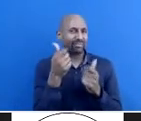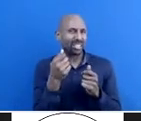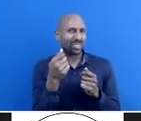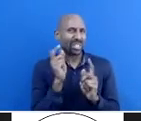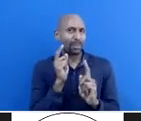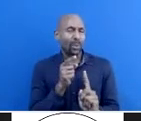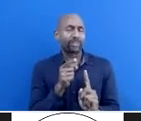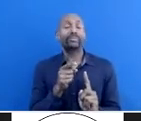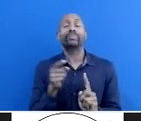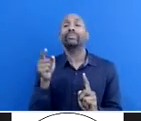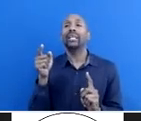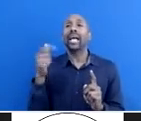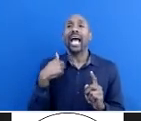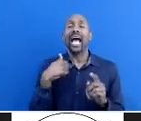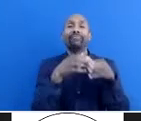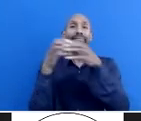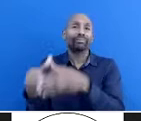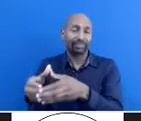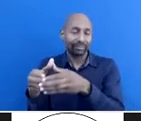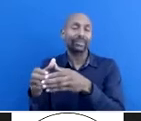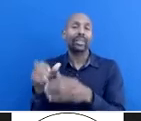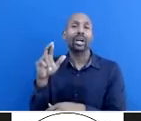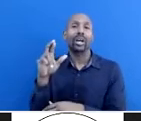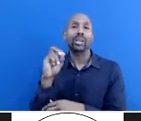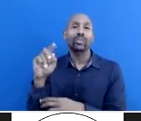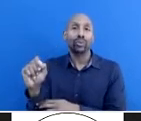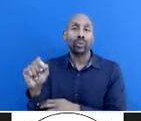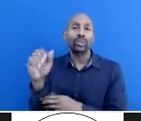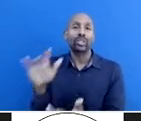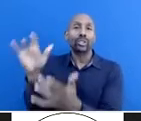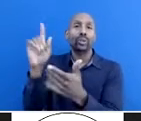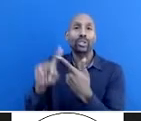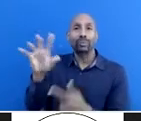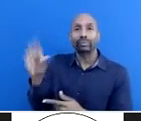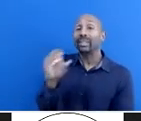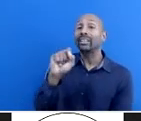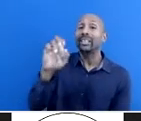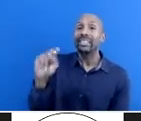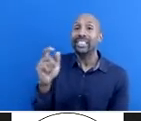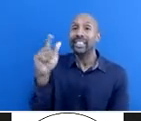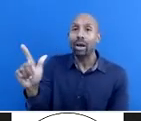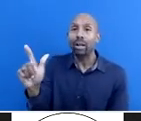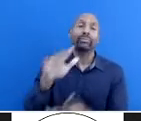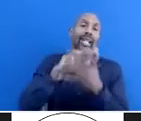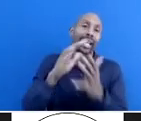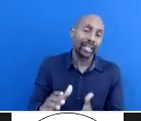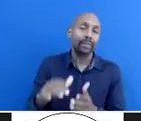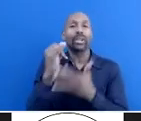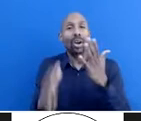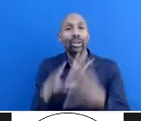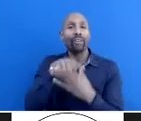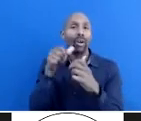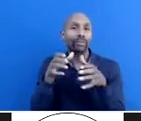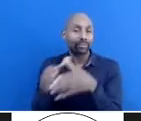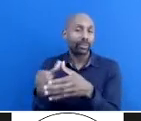Senegal, essentially a roots tour that involved various artists, scholars, academics, and other folks right before COVID hit, so